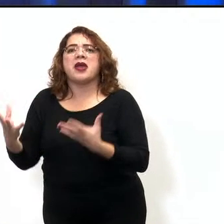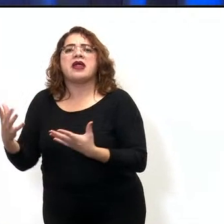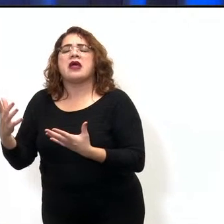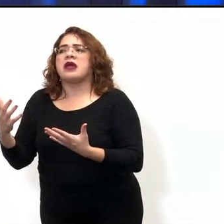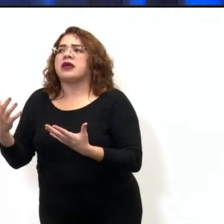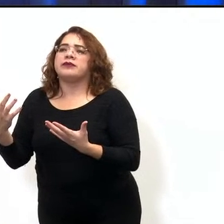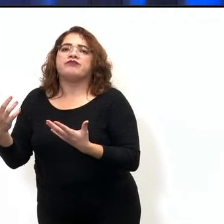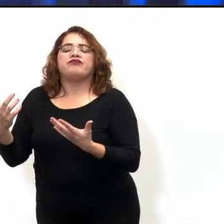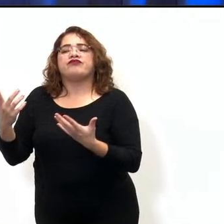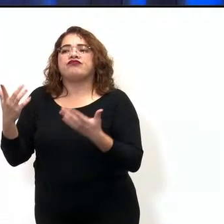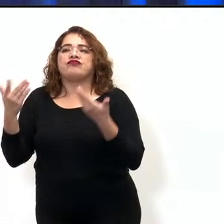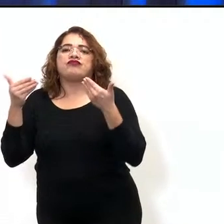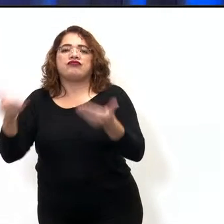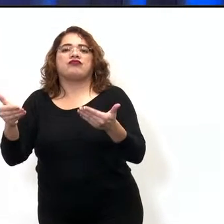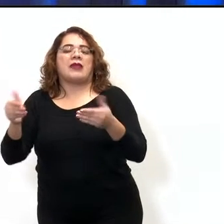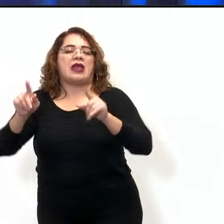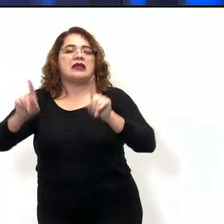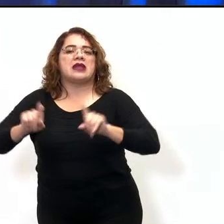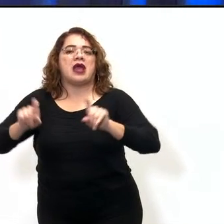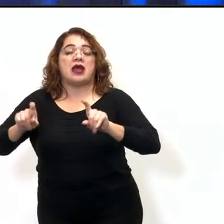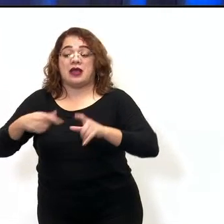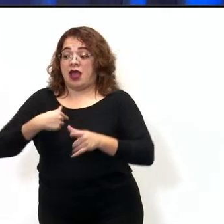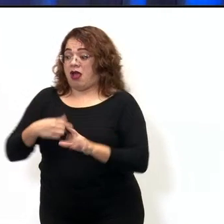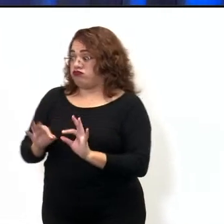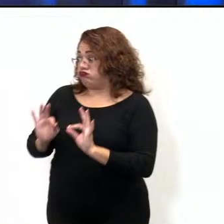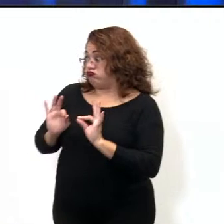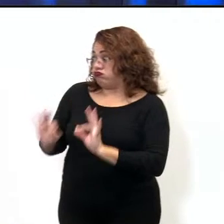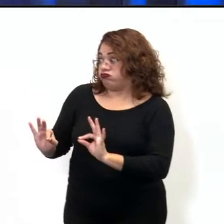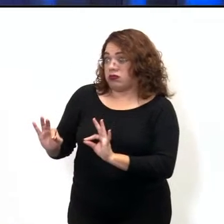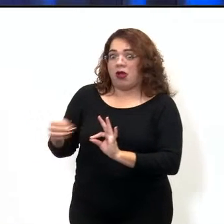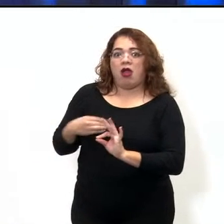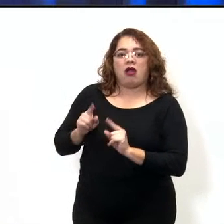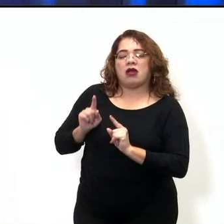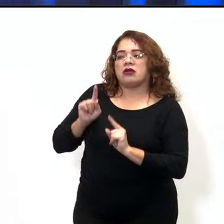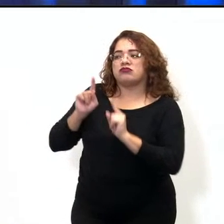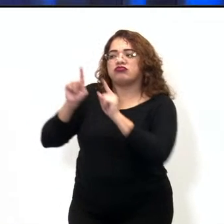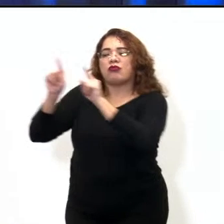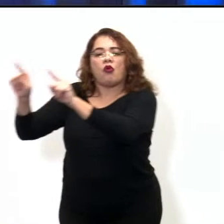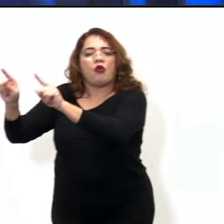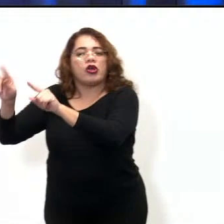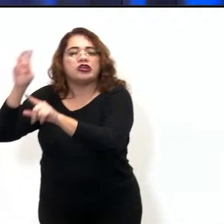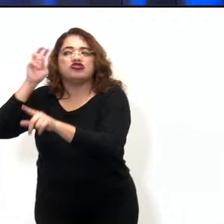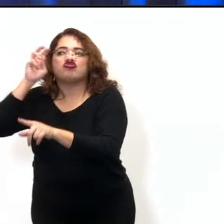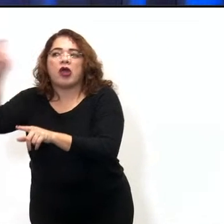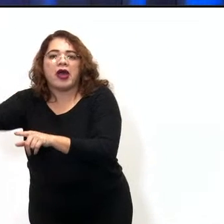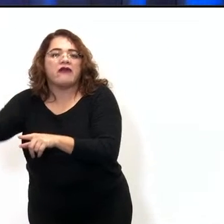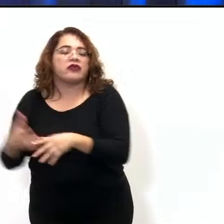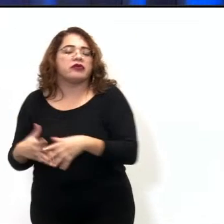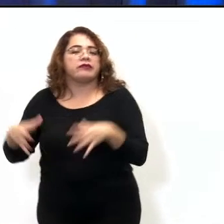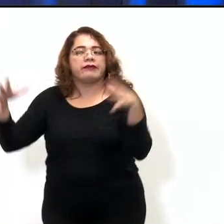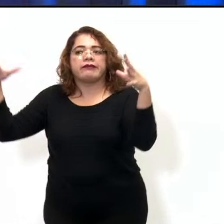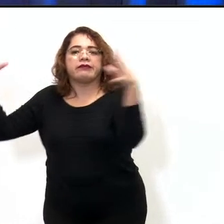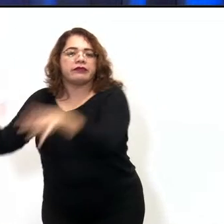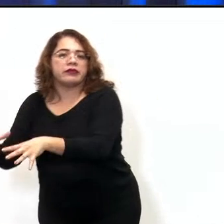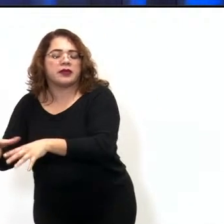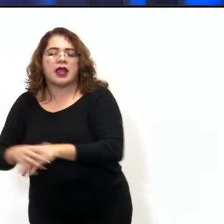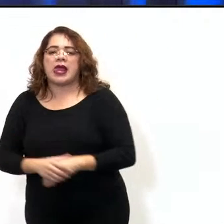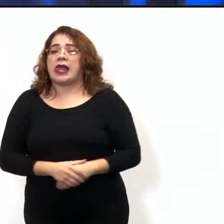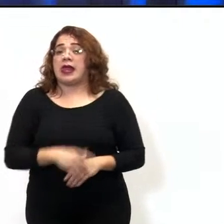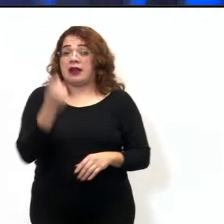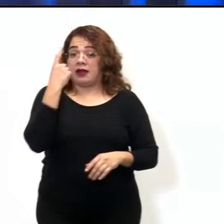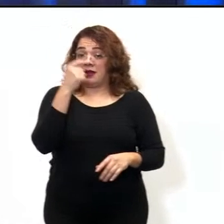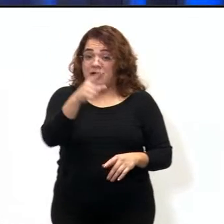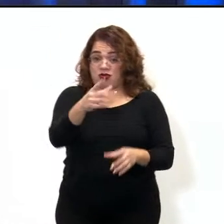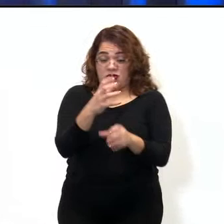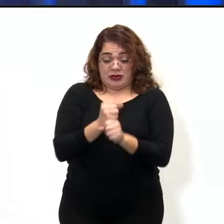are they're getting tested to make sure they're clear so that they can gather or to travel for the holidays. We want to remind people that getting a negative